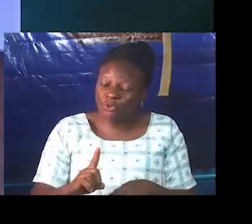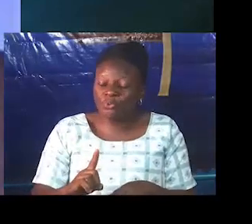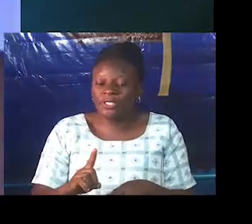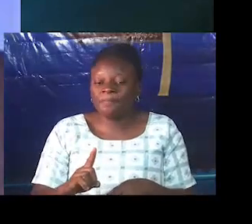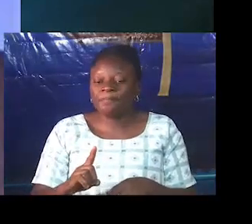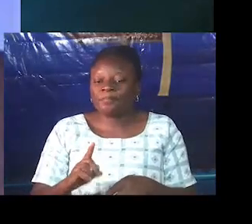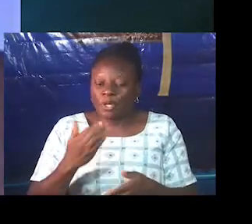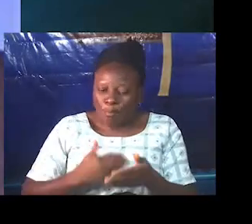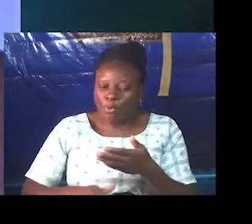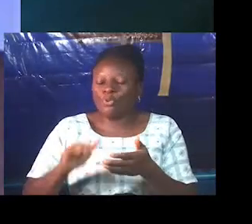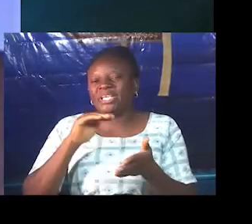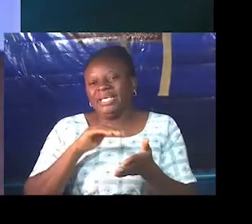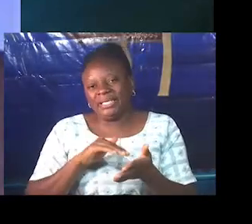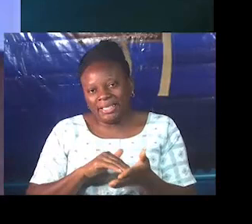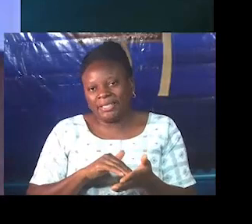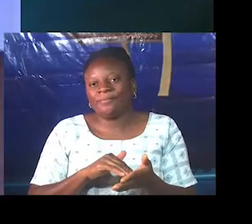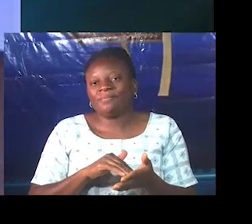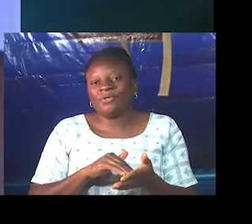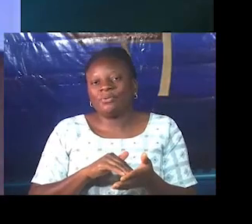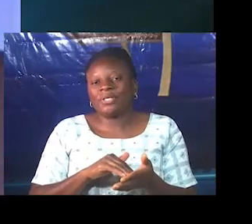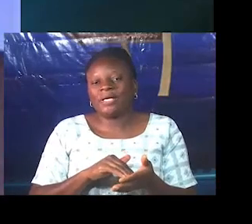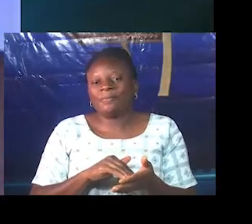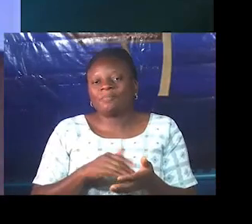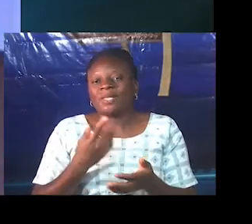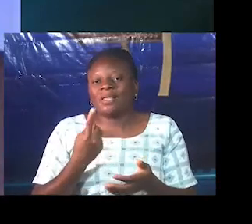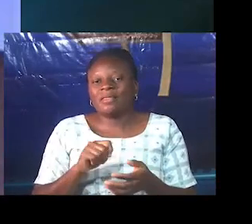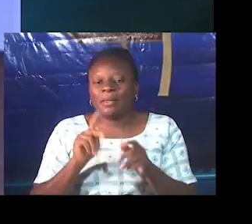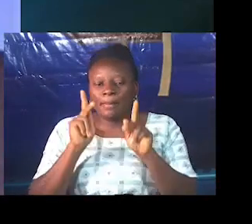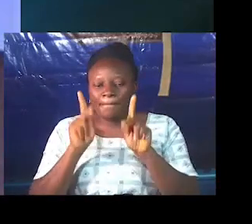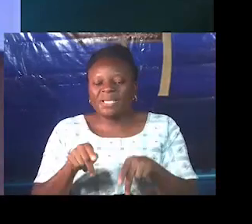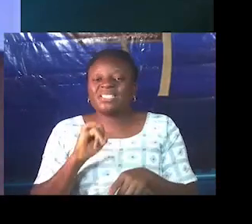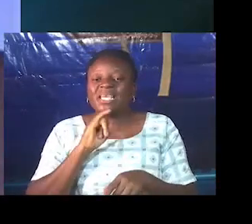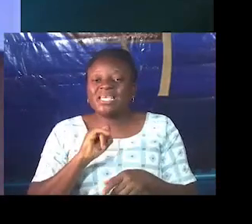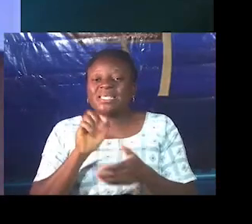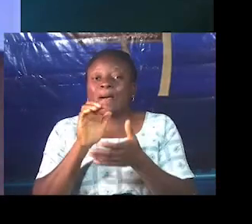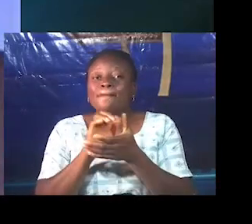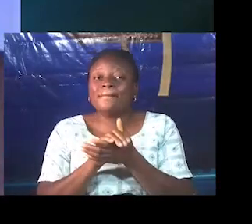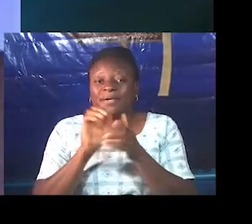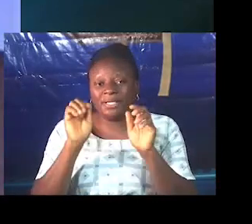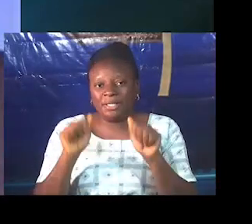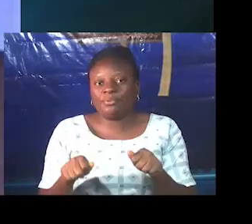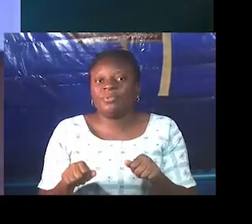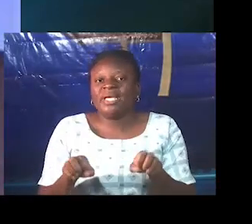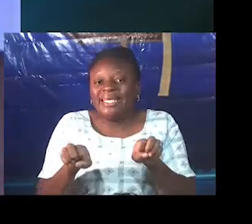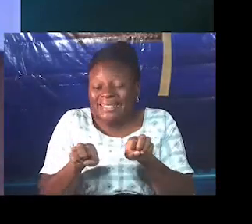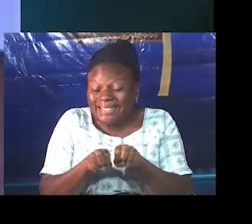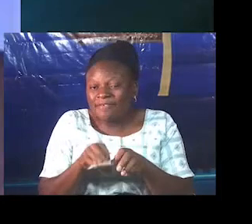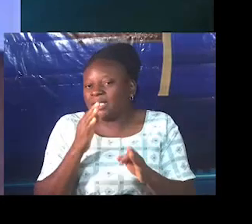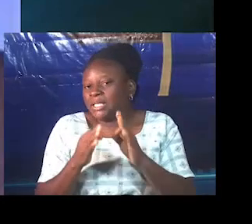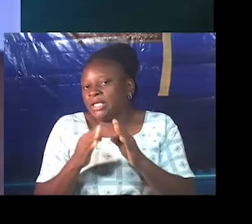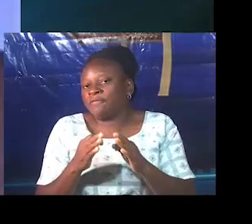nationality, one's race, one's social status, education, all of this is